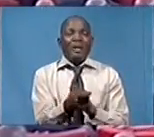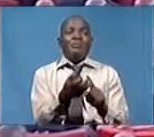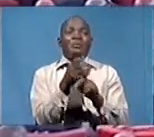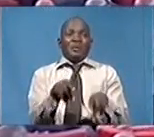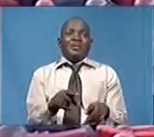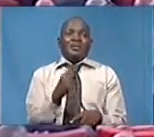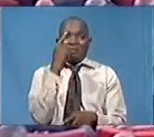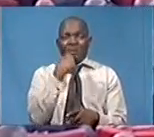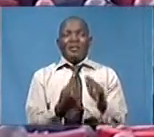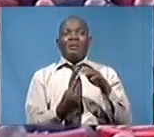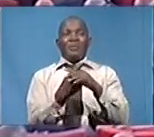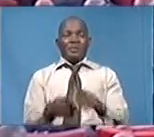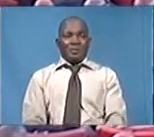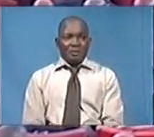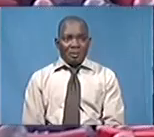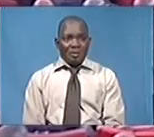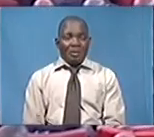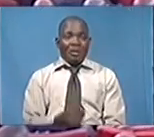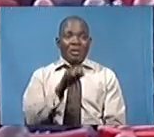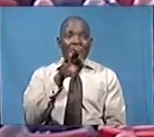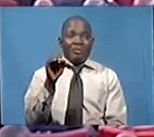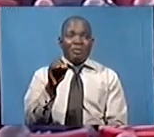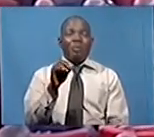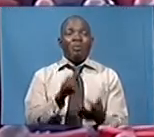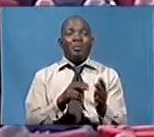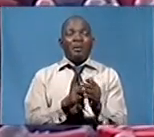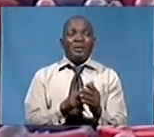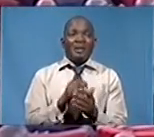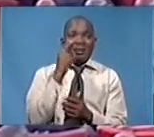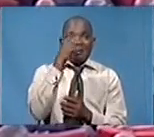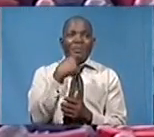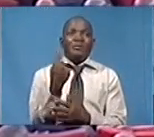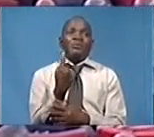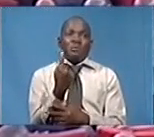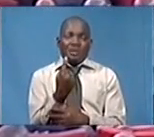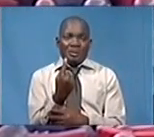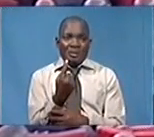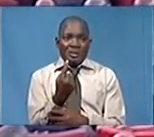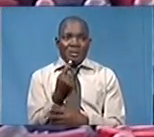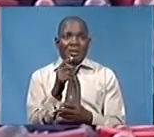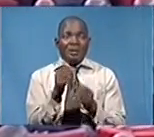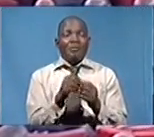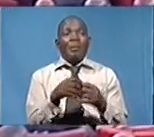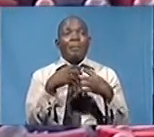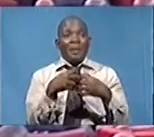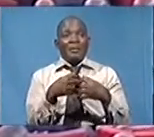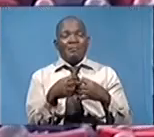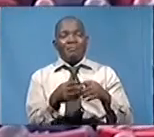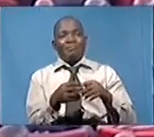facial only. So he says if you swipe the card, then the face pops